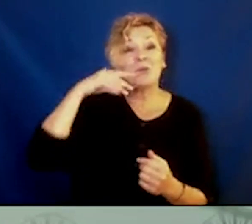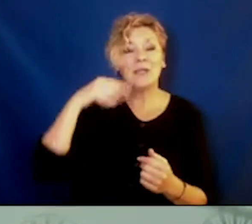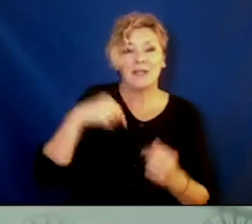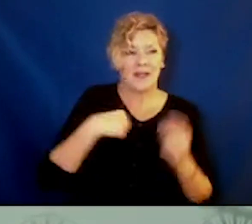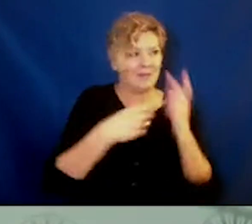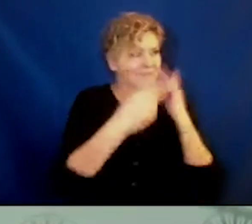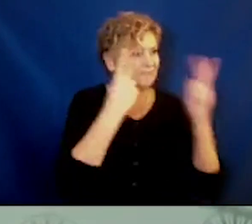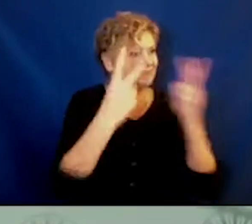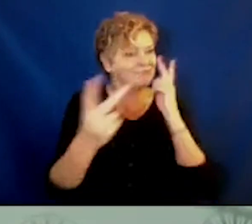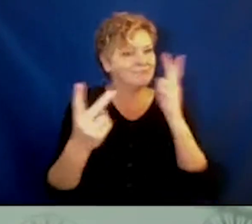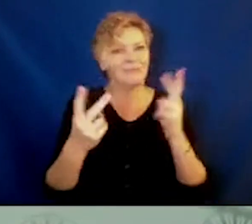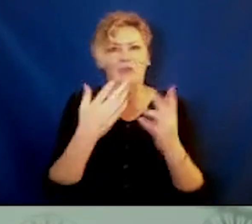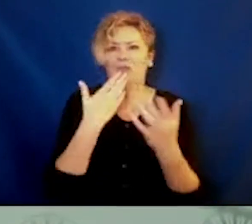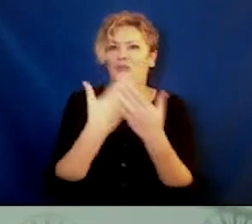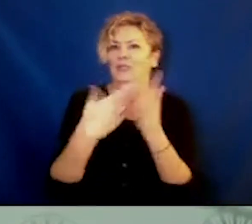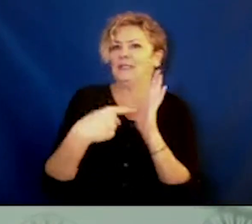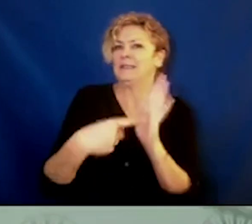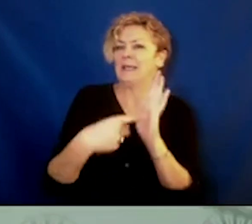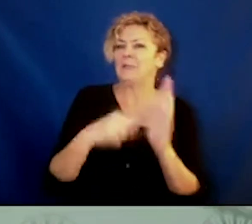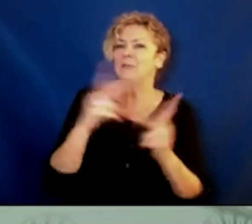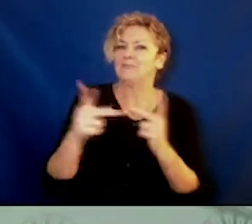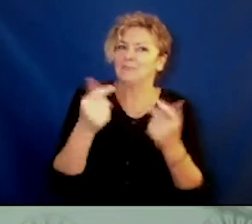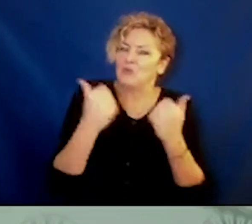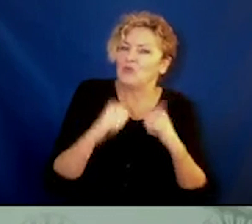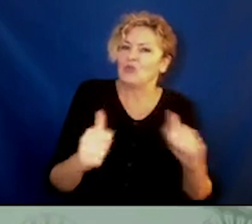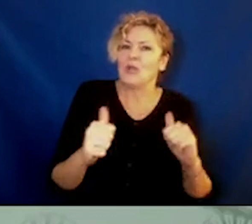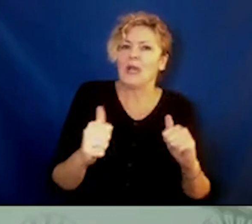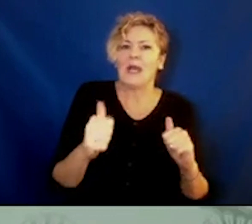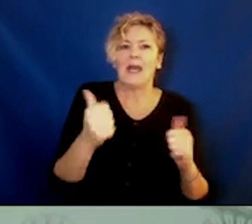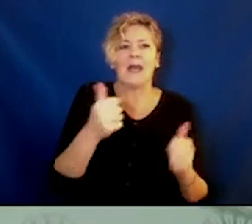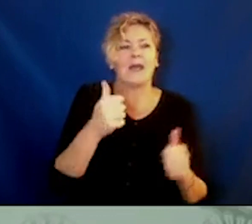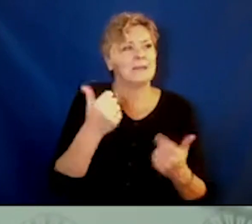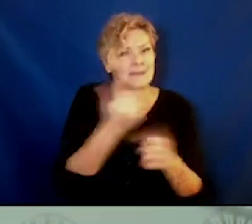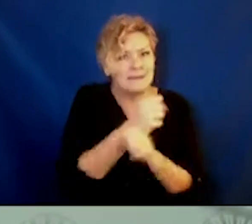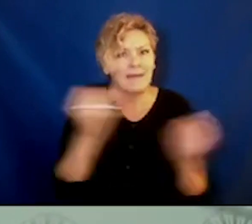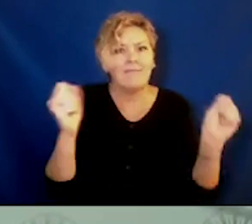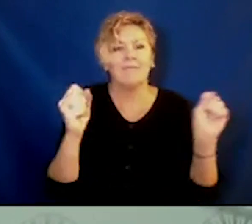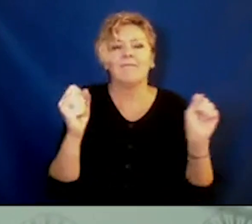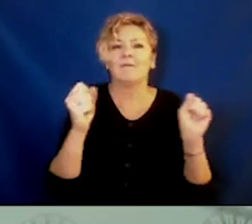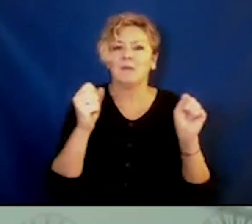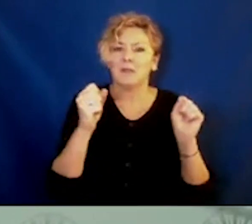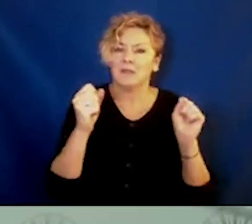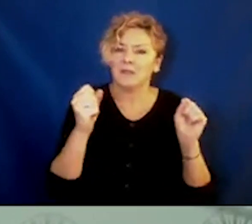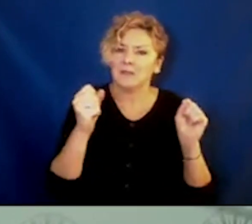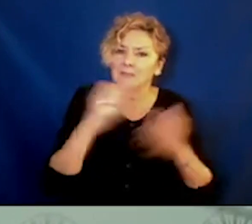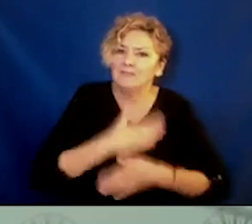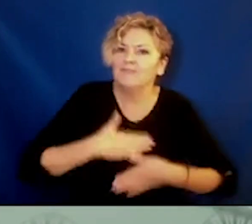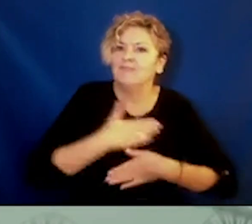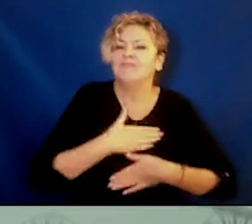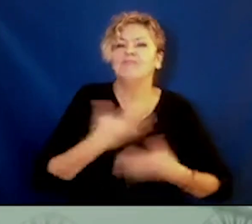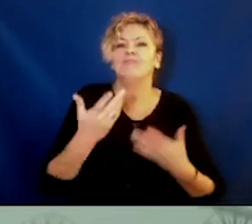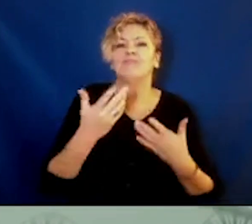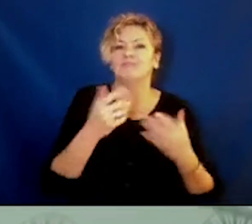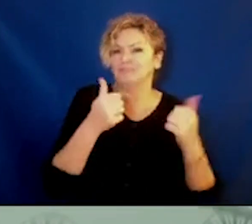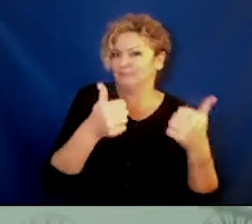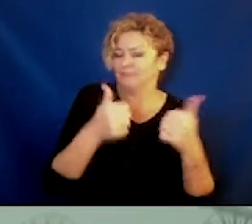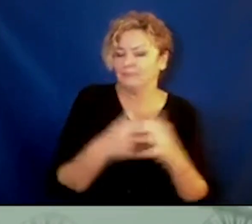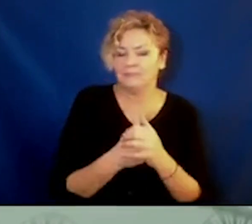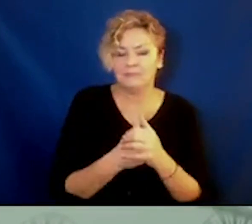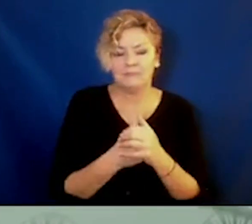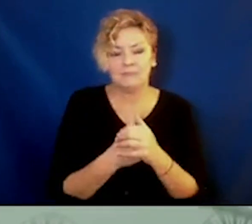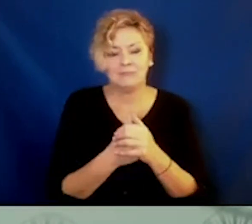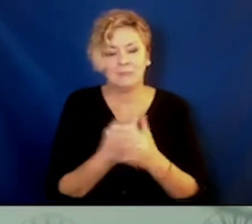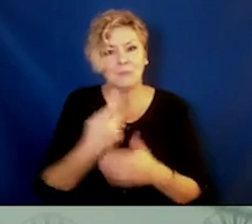weeks. That's why it's important to keep our groups small, at home and elsewhere. Despite this challenge, and despite what you might have seen in